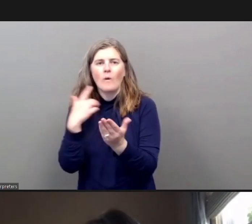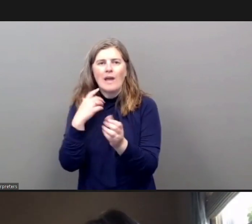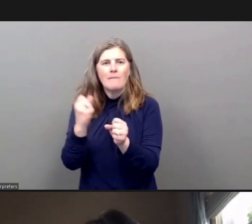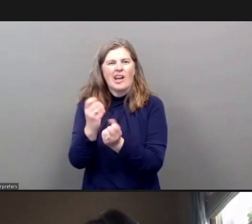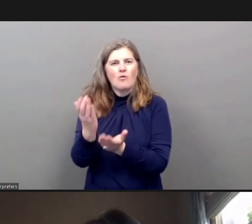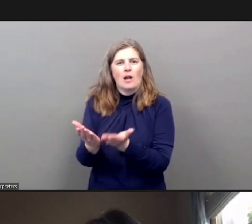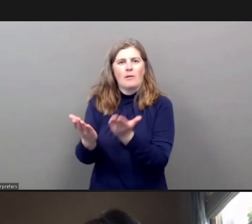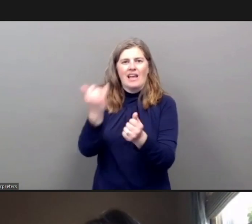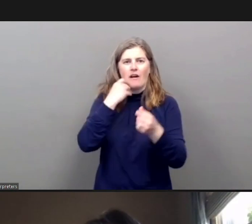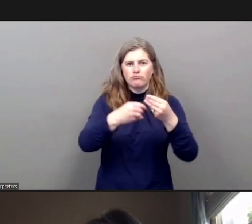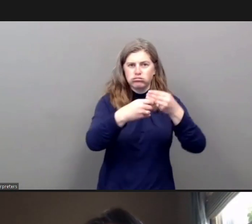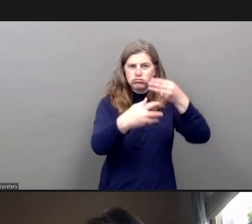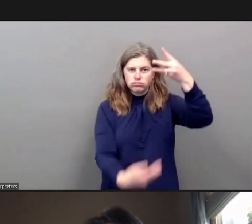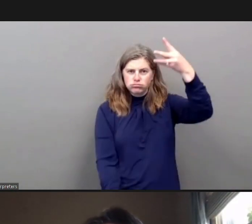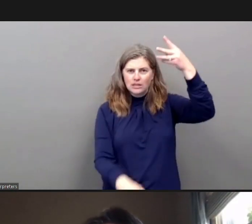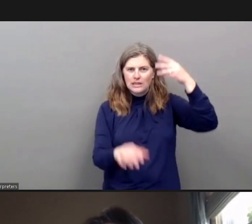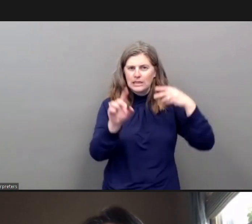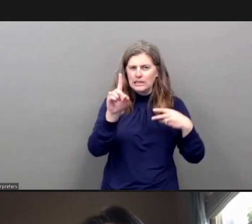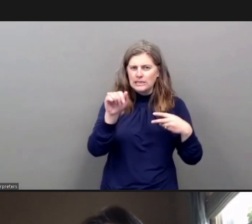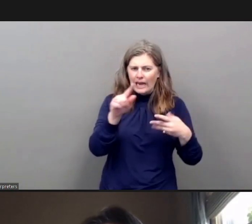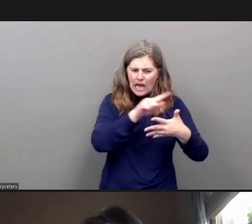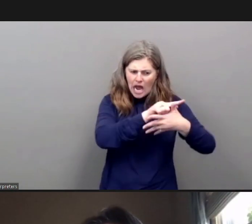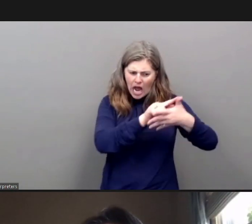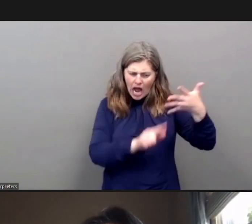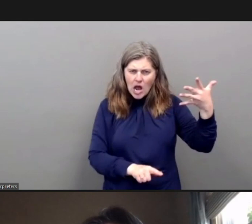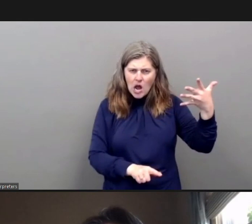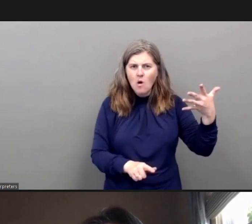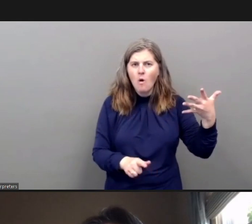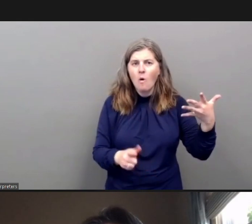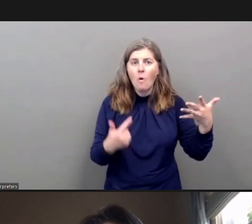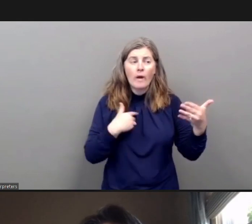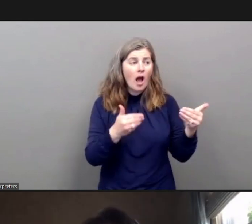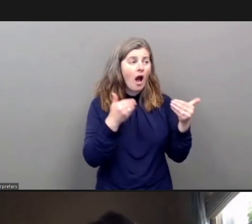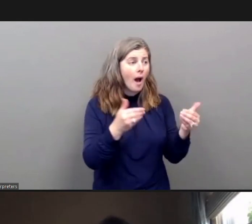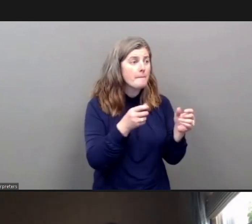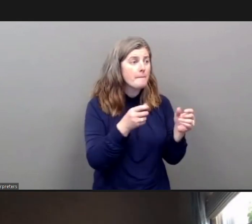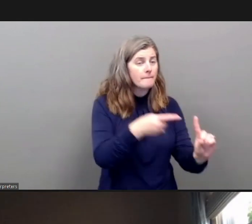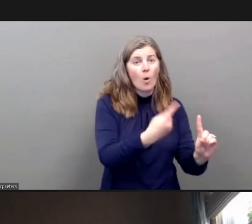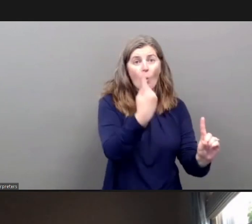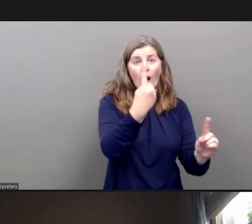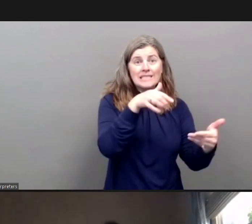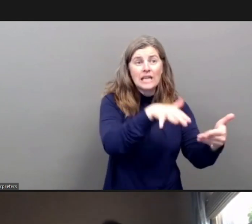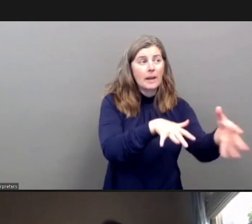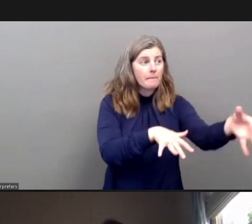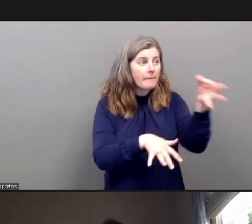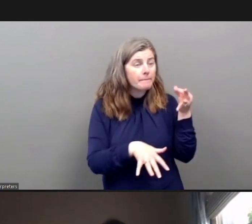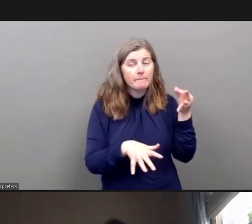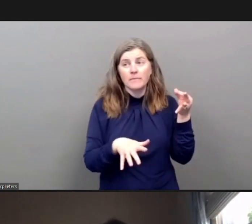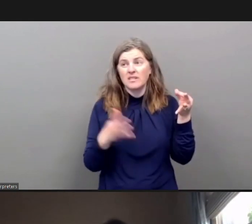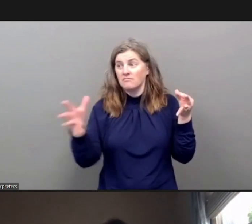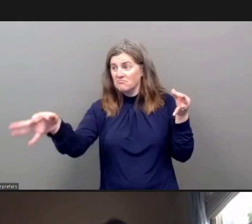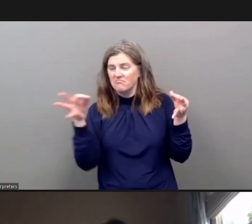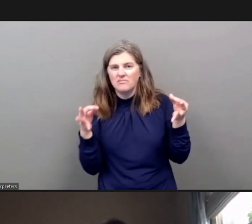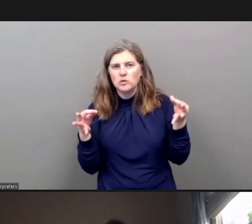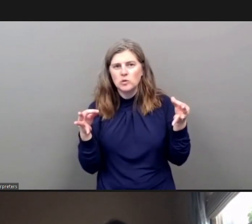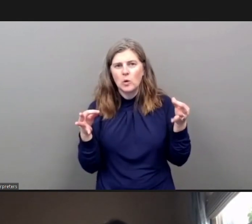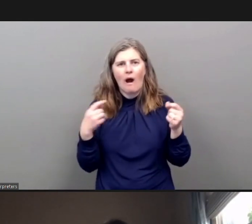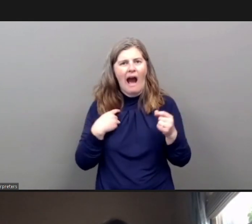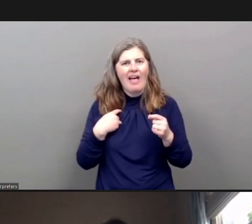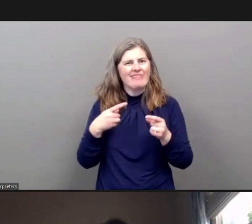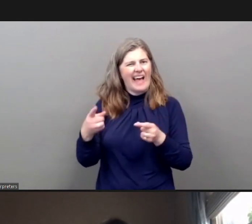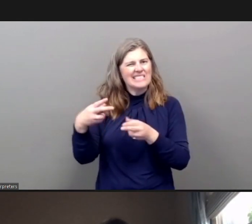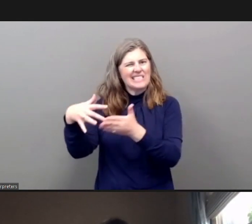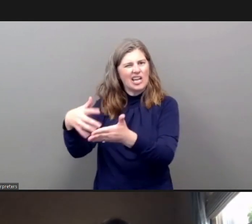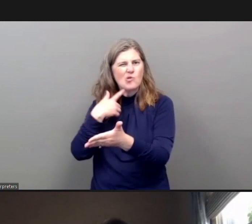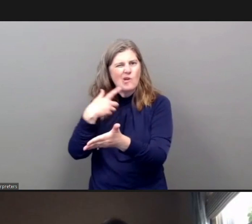don't make a move of one way or the other based on one study. I haven't read this study you're